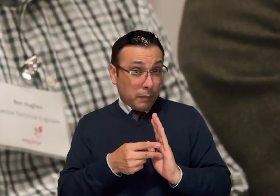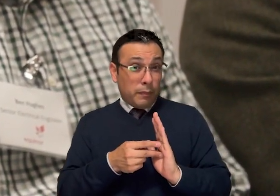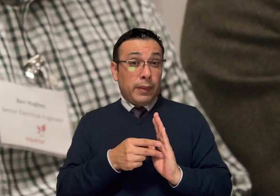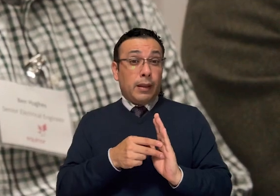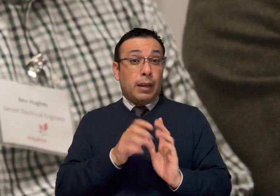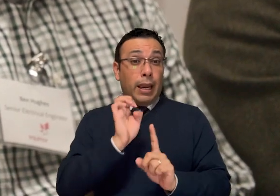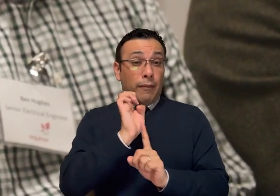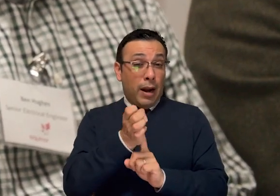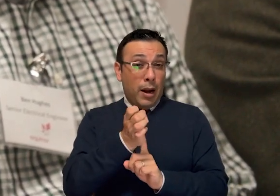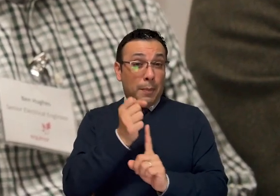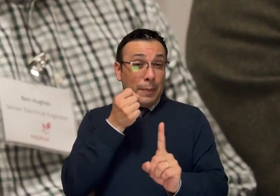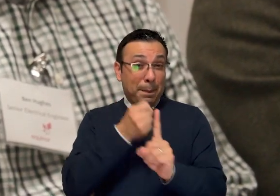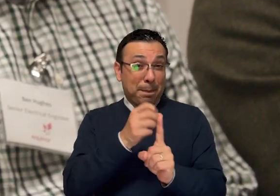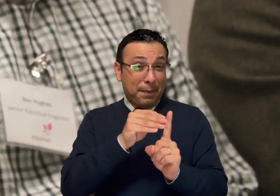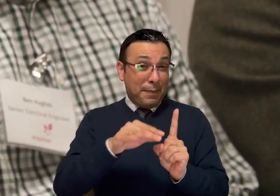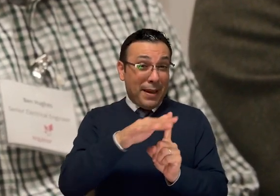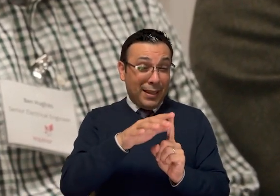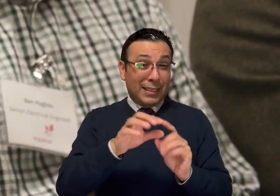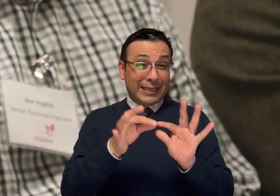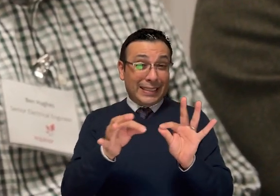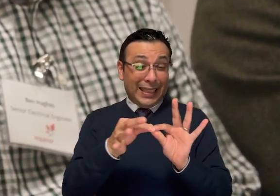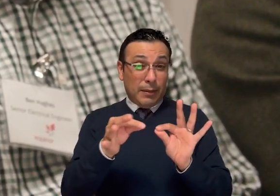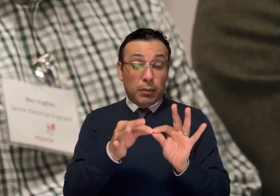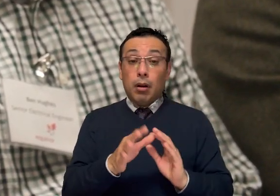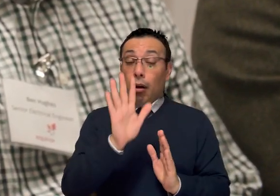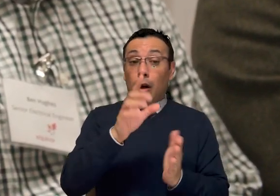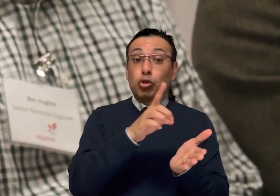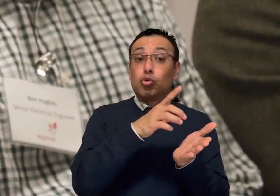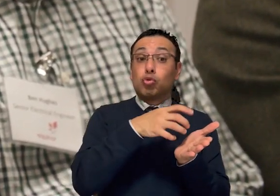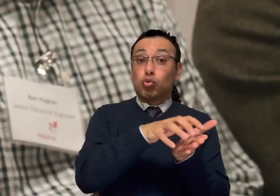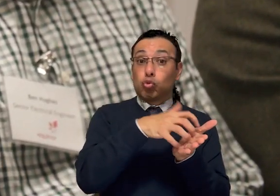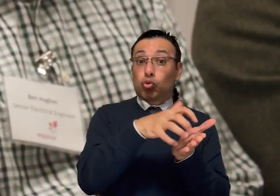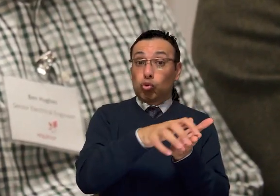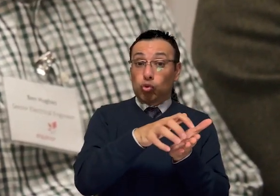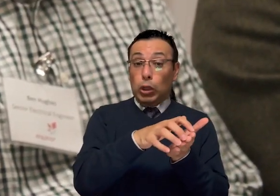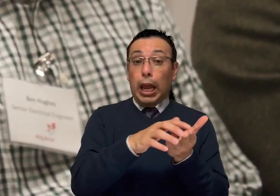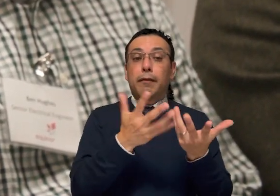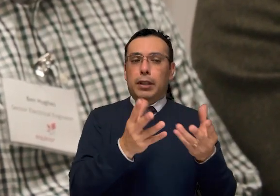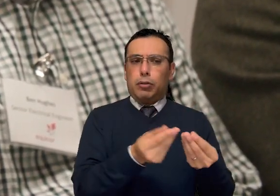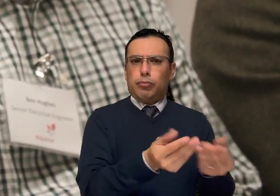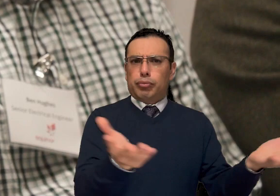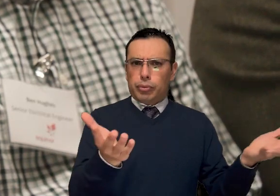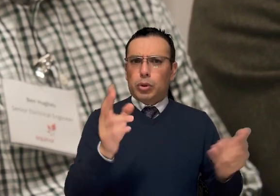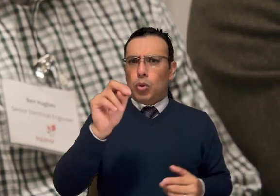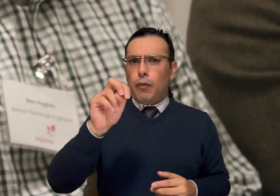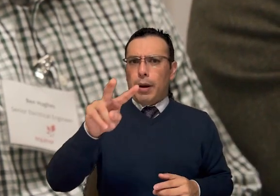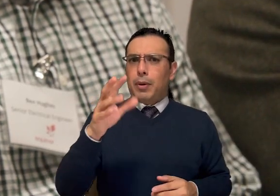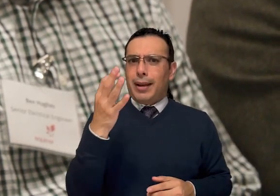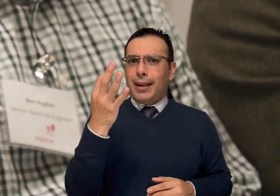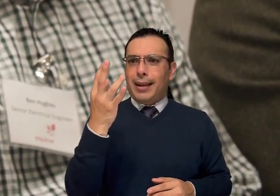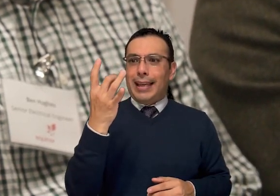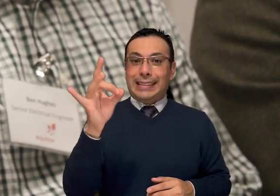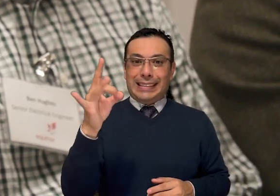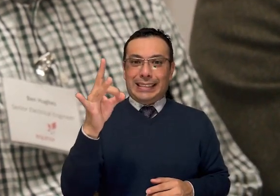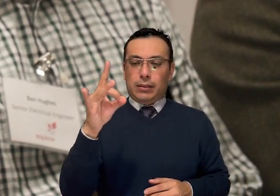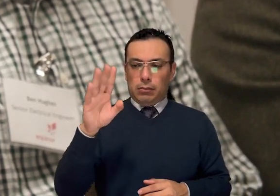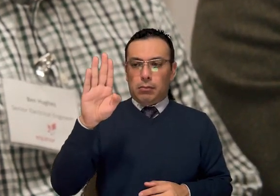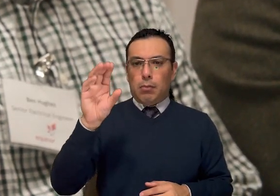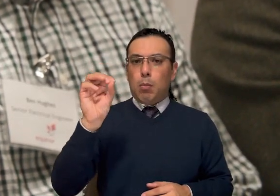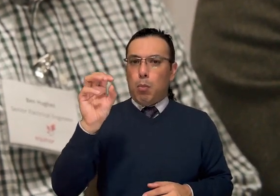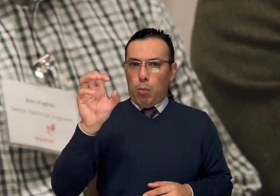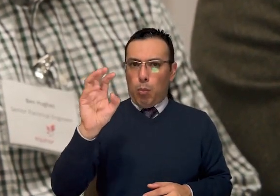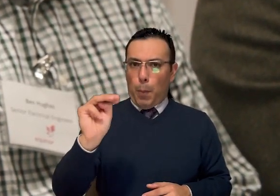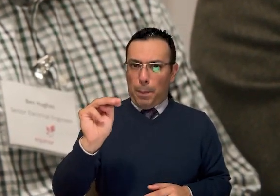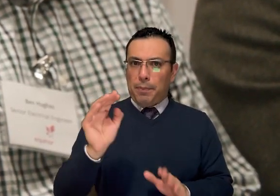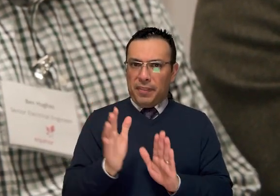in November 18th by BOEM, and they're expecting and that's available for public review right now on